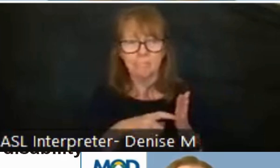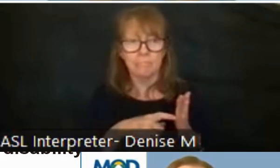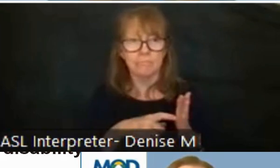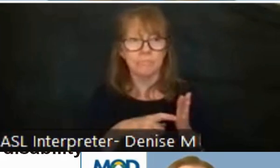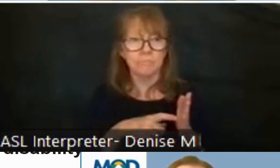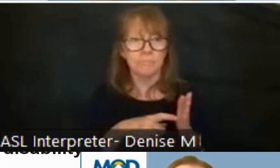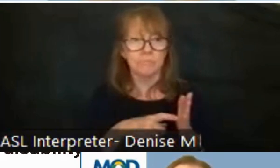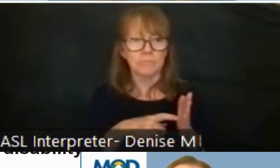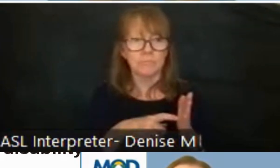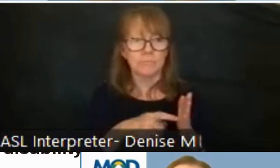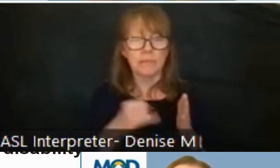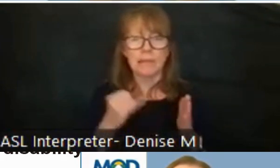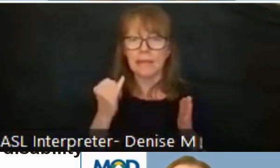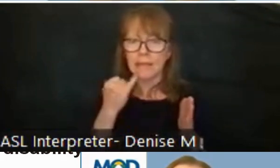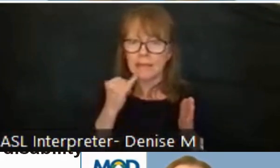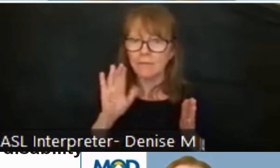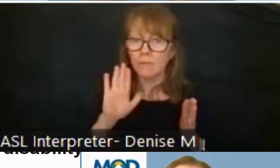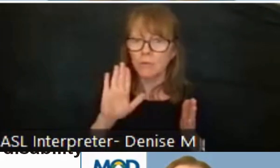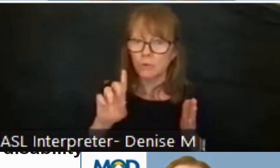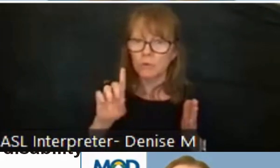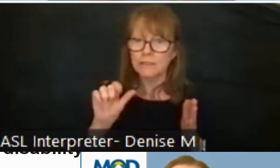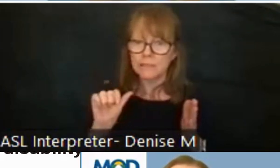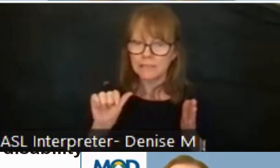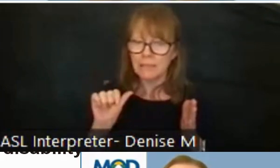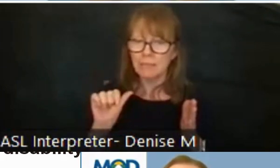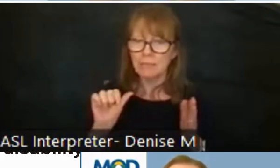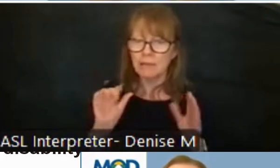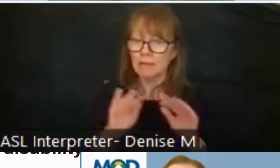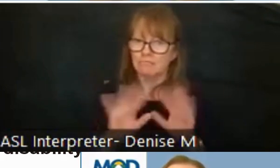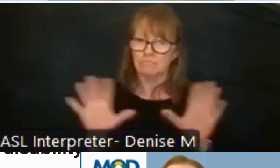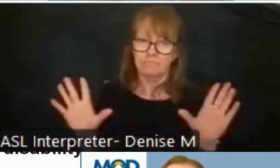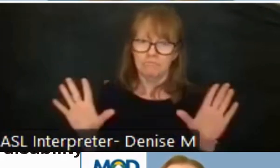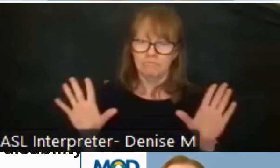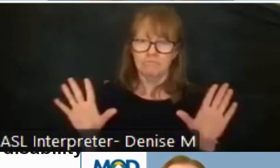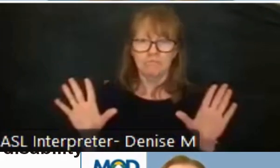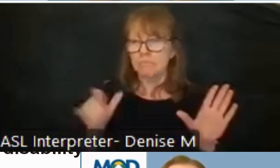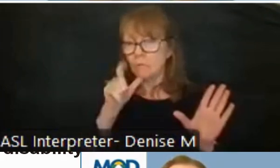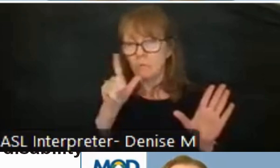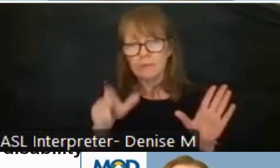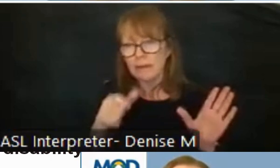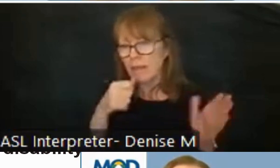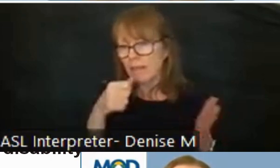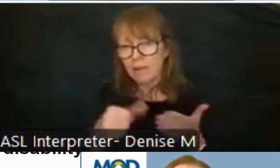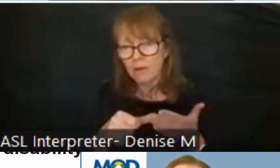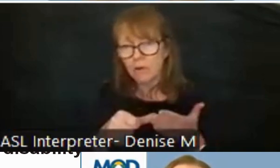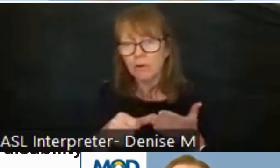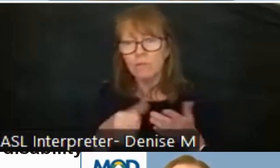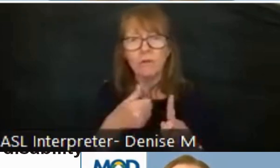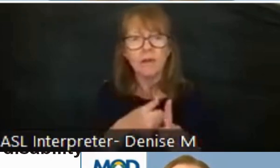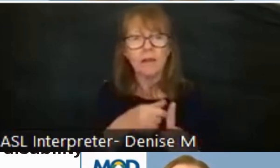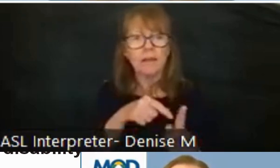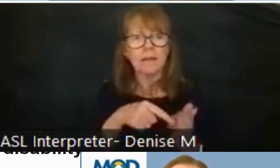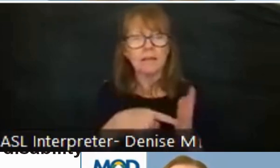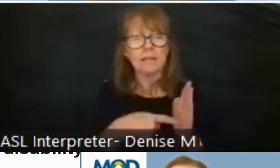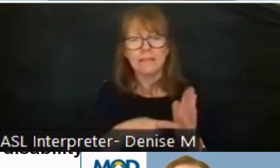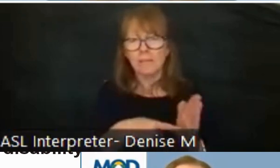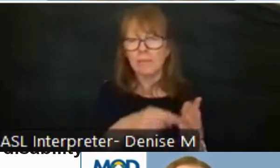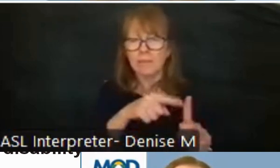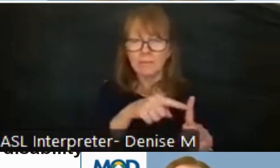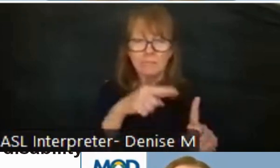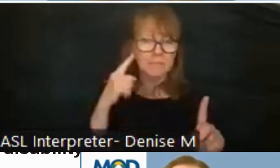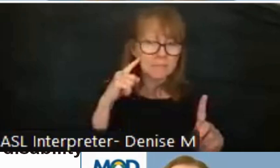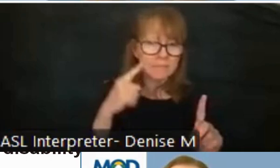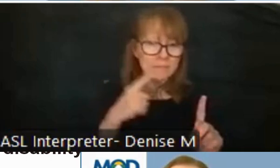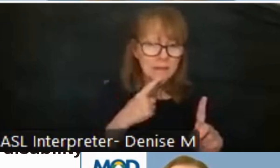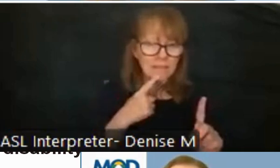if the disability-related need is obvious. So for instance, if there's a resident who is deaf and they ask for a fire alarm, you